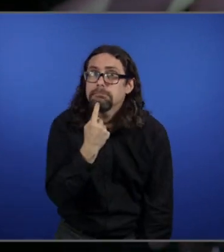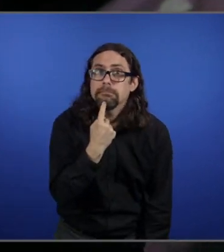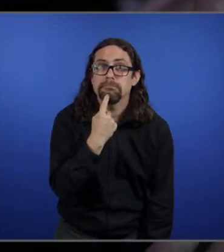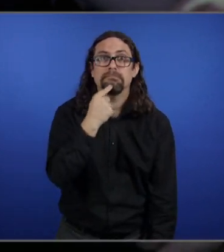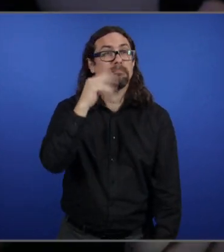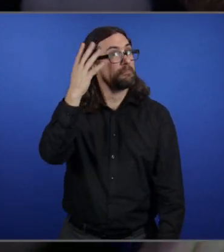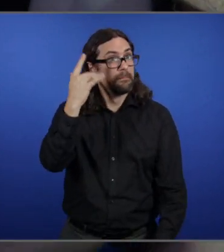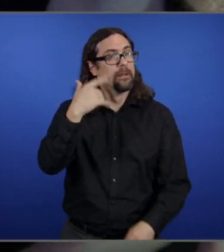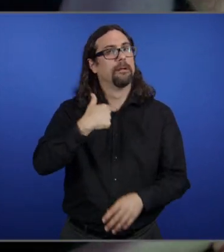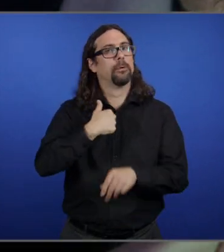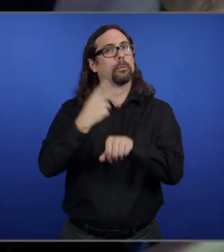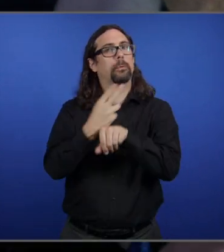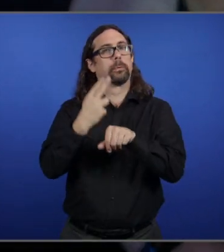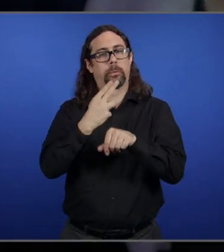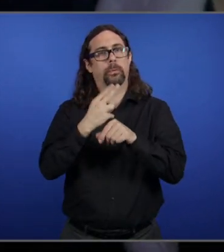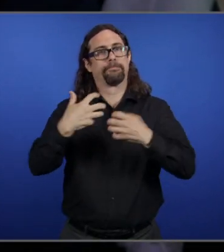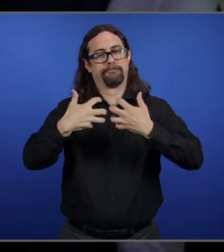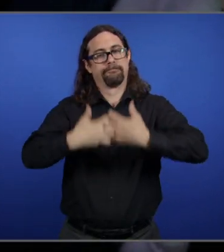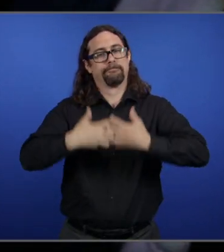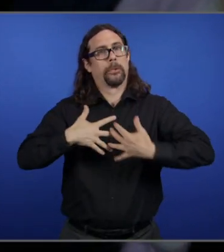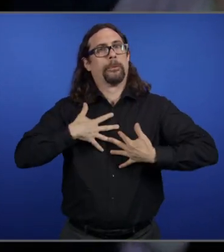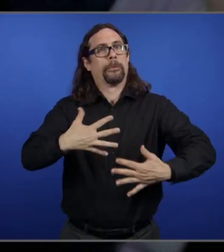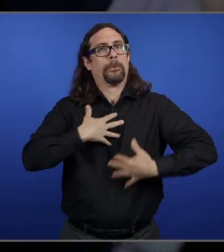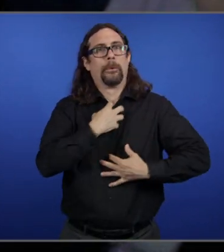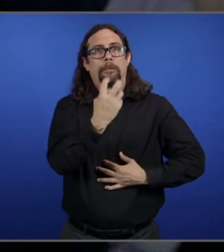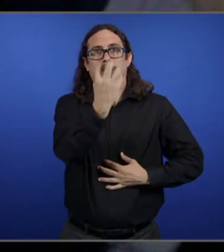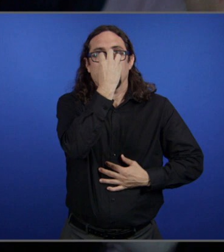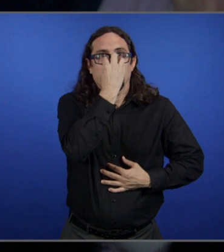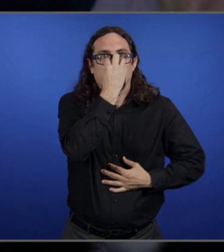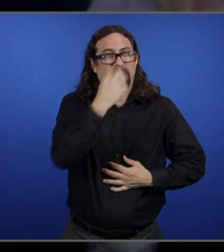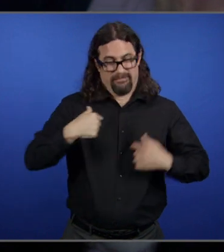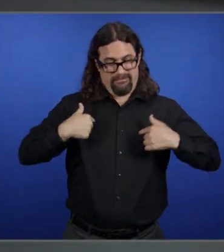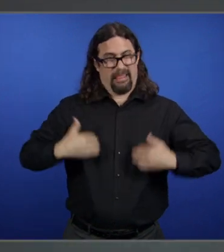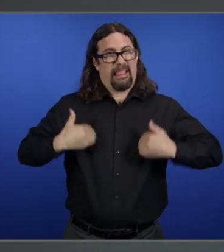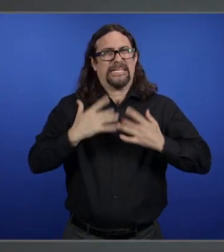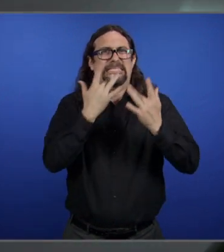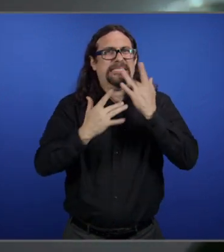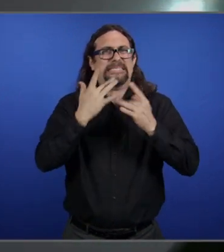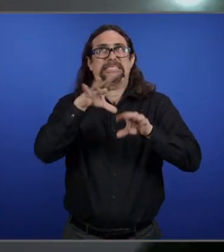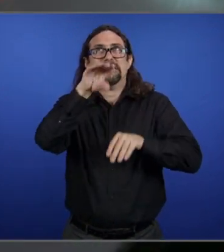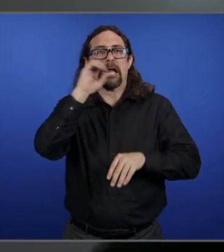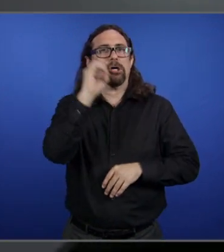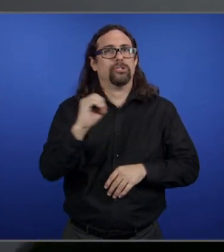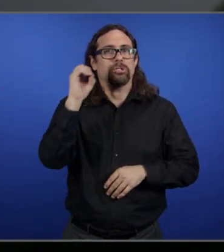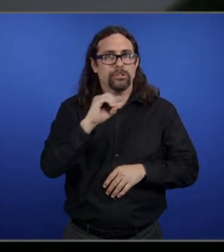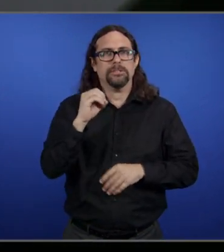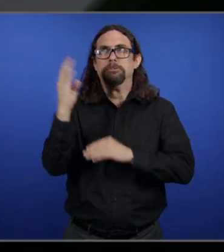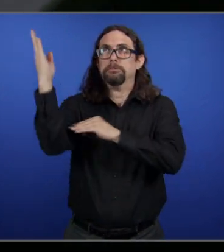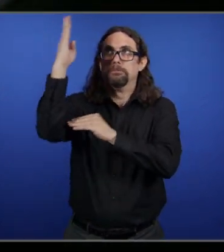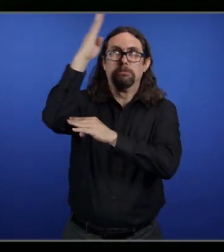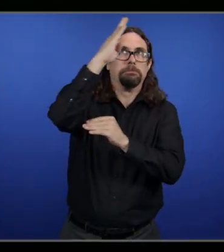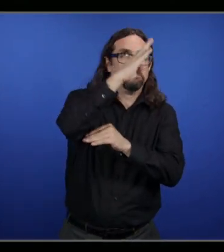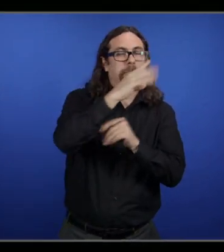ventilator because my lungs can't take in enough oxygen on their own. I use it periodically during the day and to sleep safely